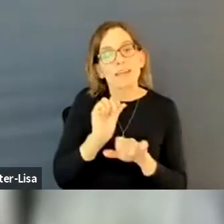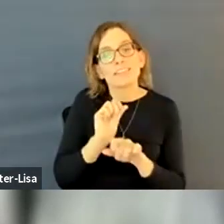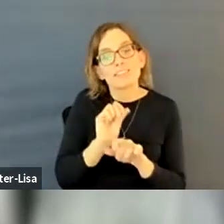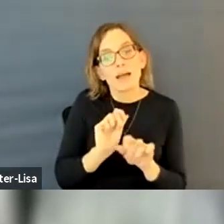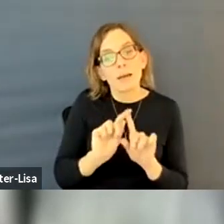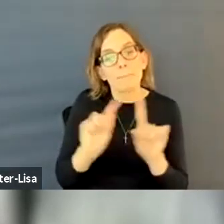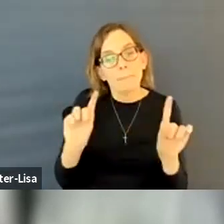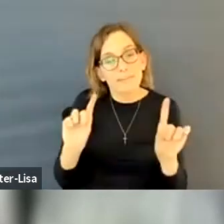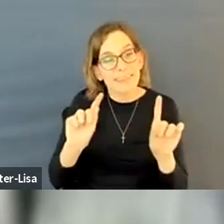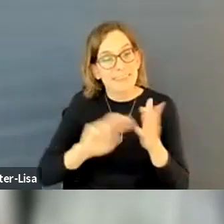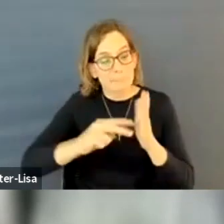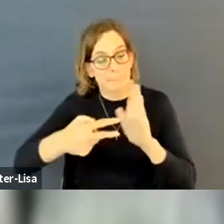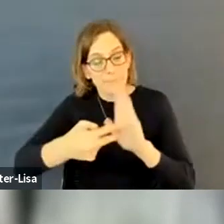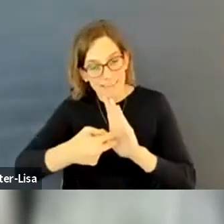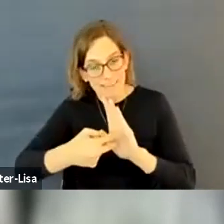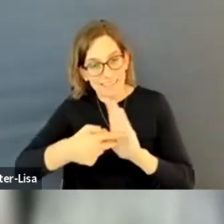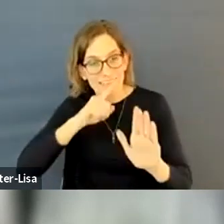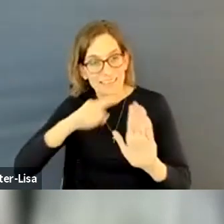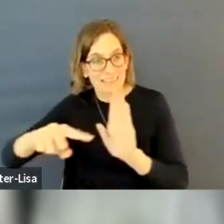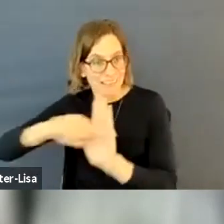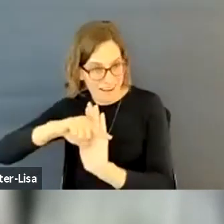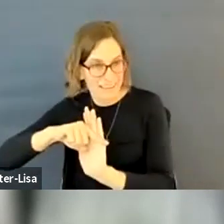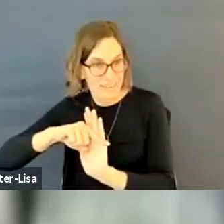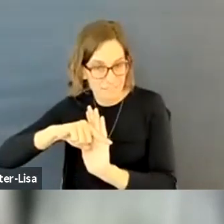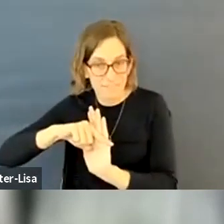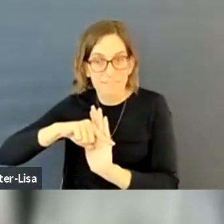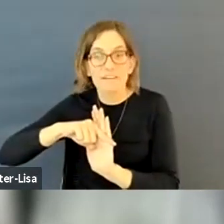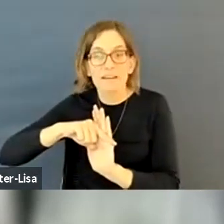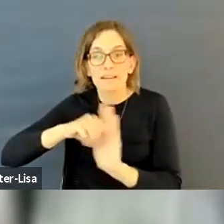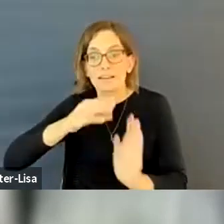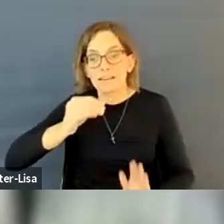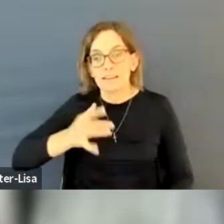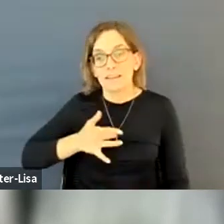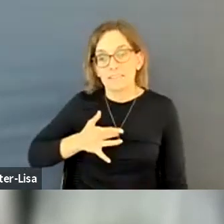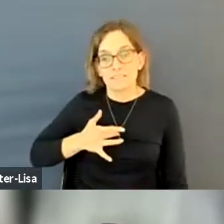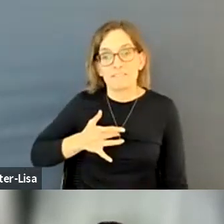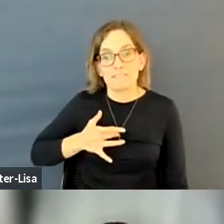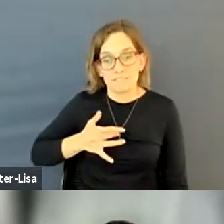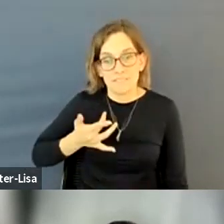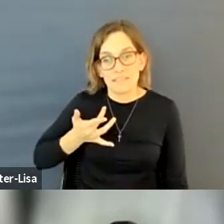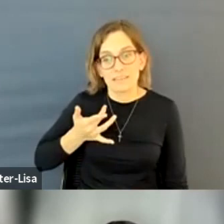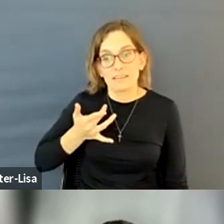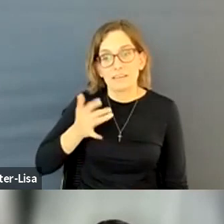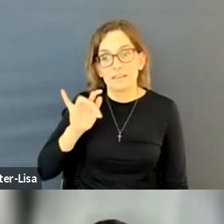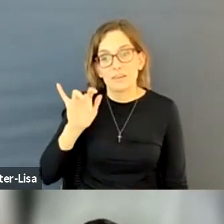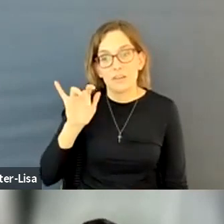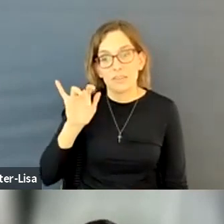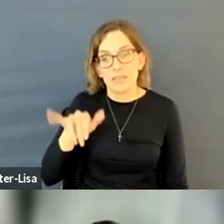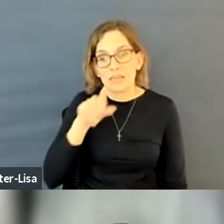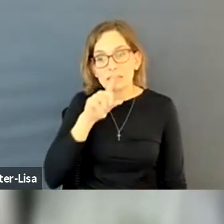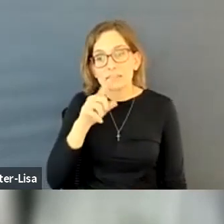the meaning was so negative. And I feel that this is something that